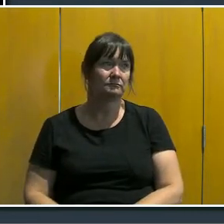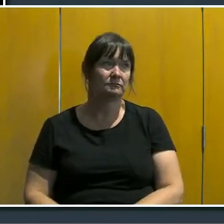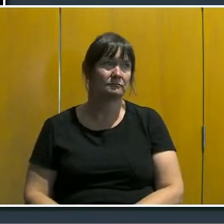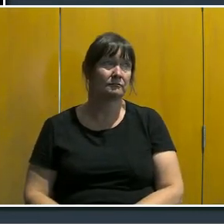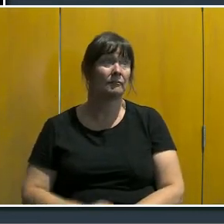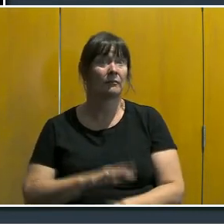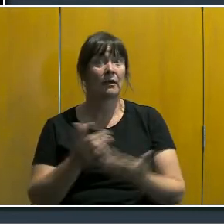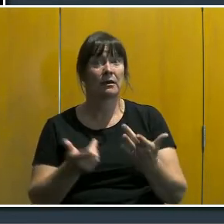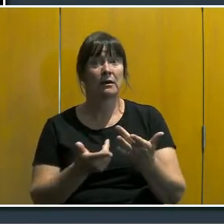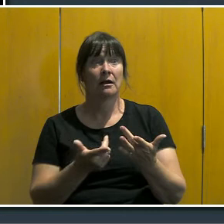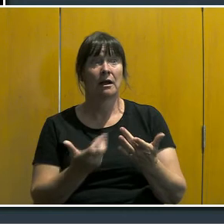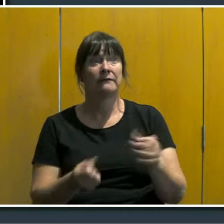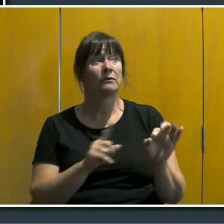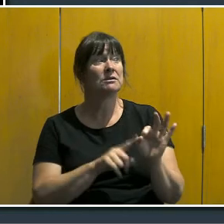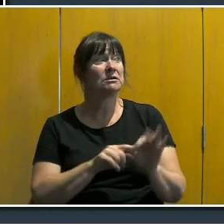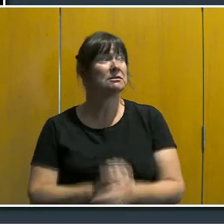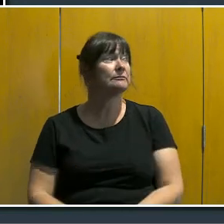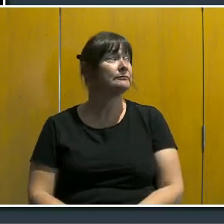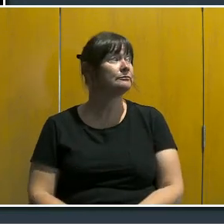Do we have any questions of Joy?